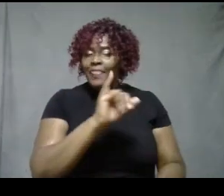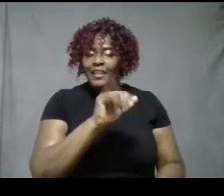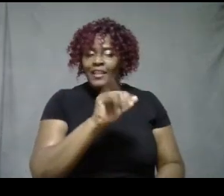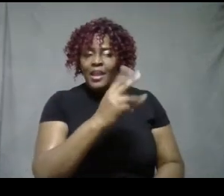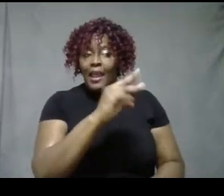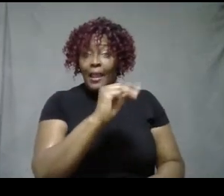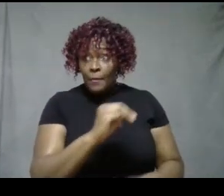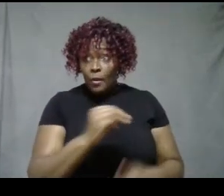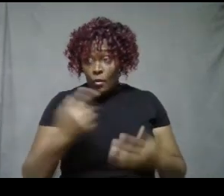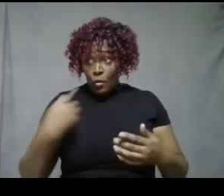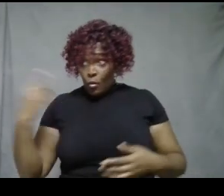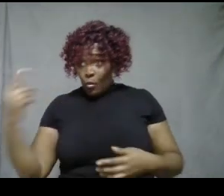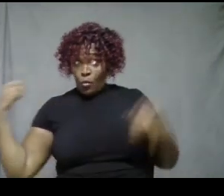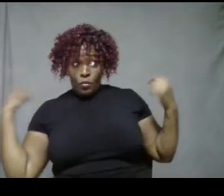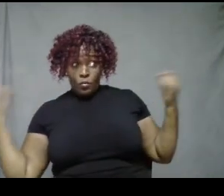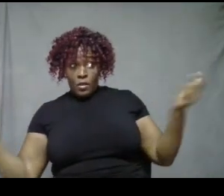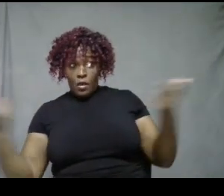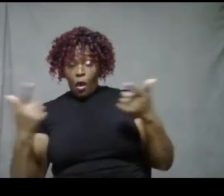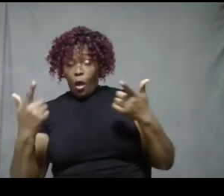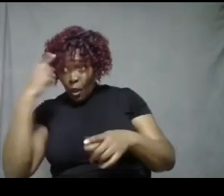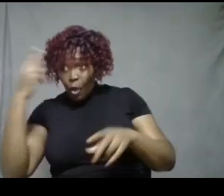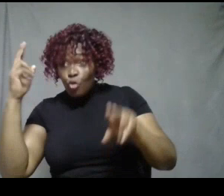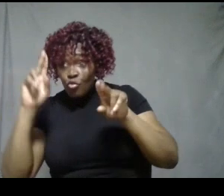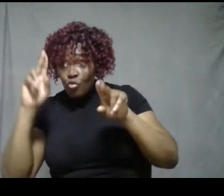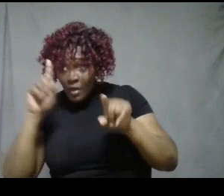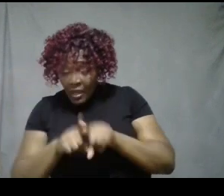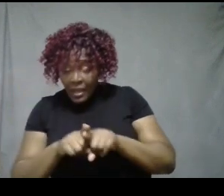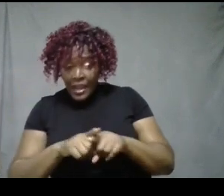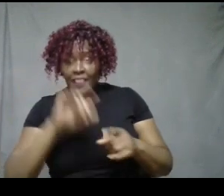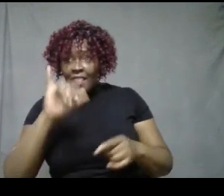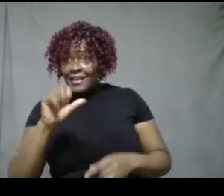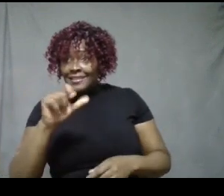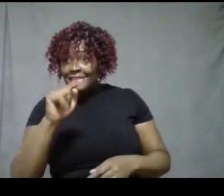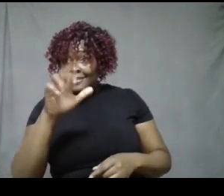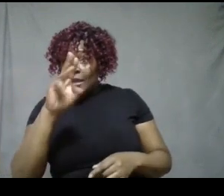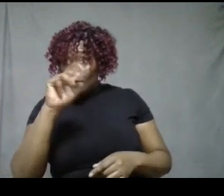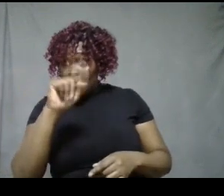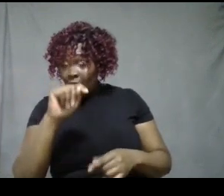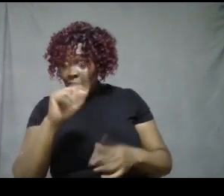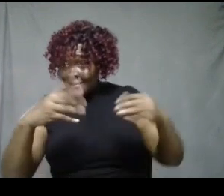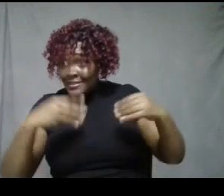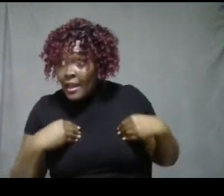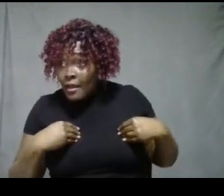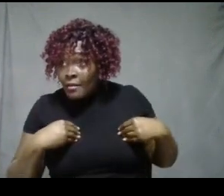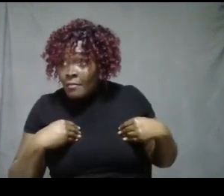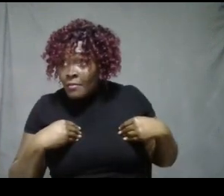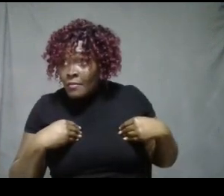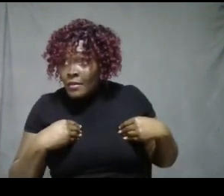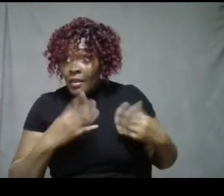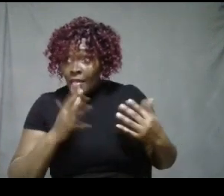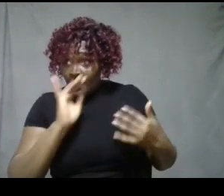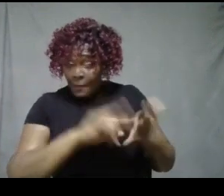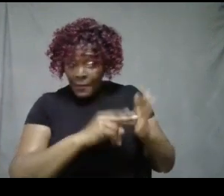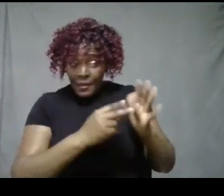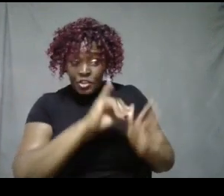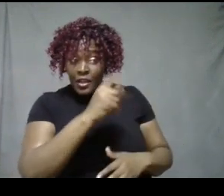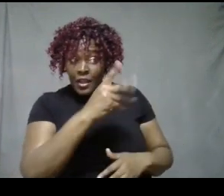and sign that settlement agreement? So at what point do we not have to worry about them?